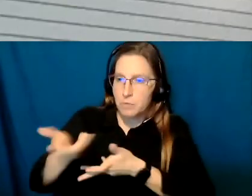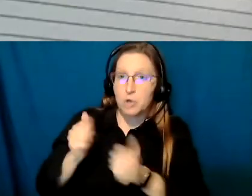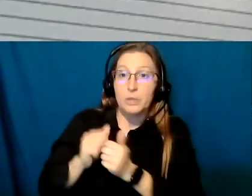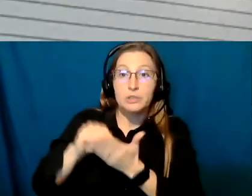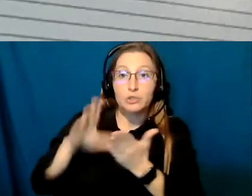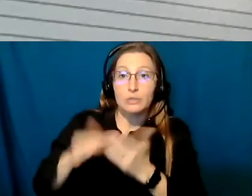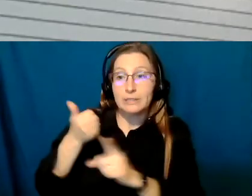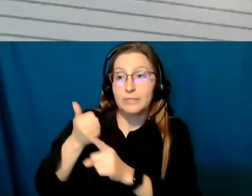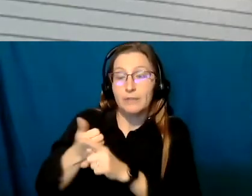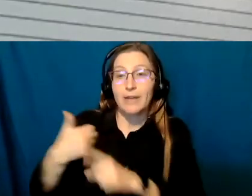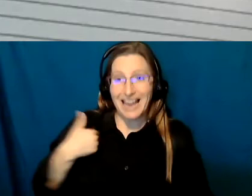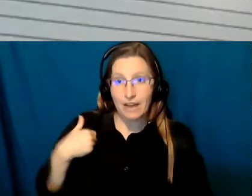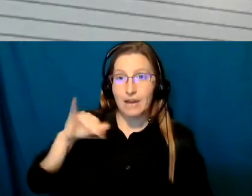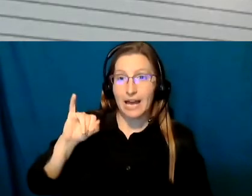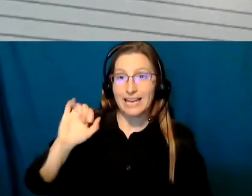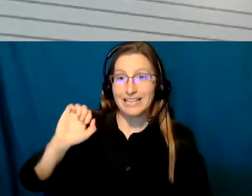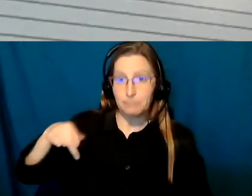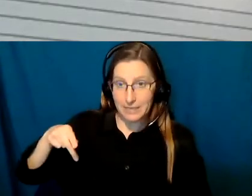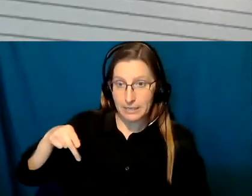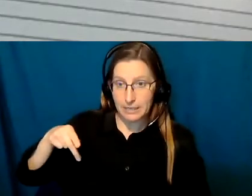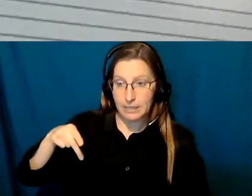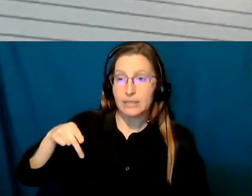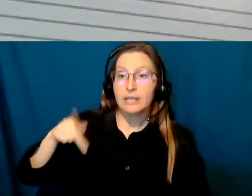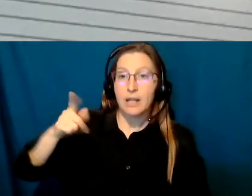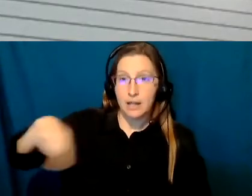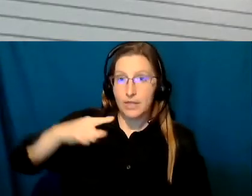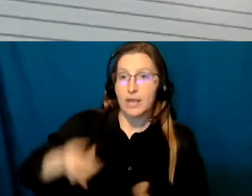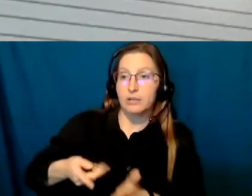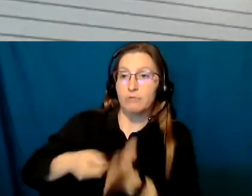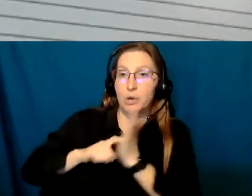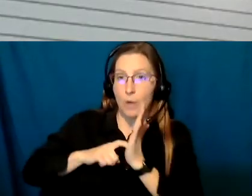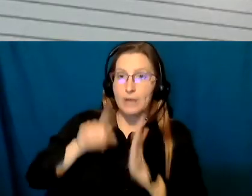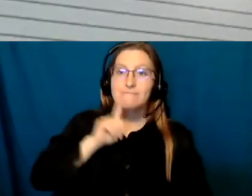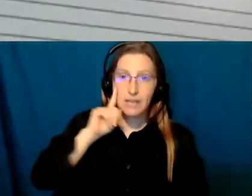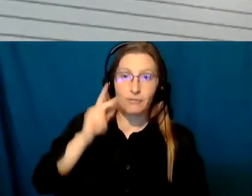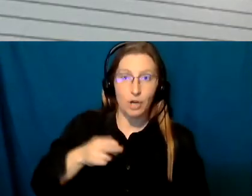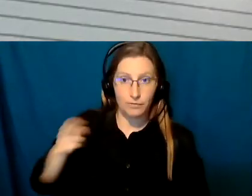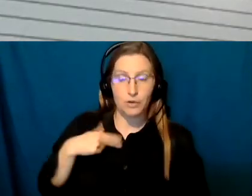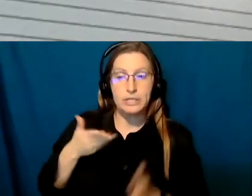have an IEP in which they require deaf and hard of hearing services.